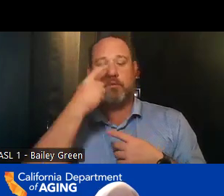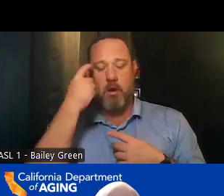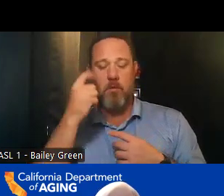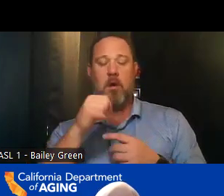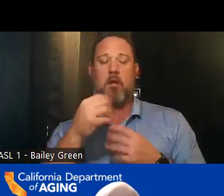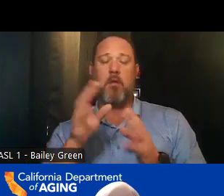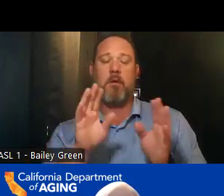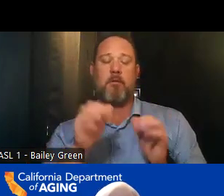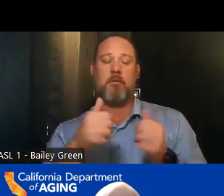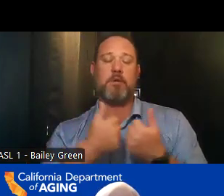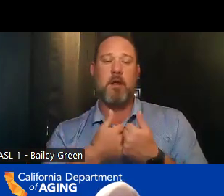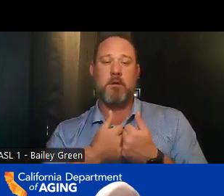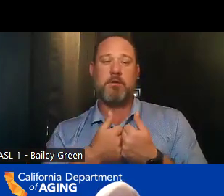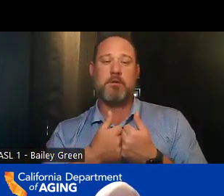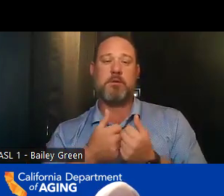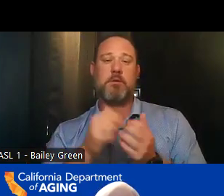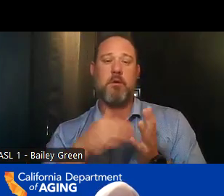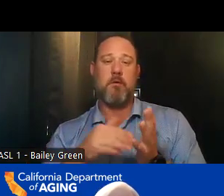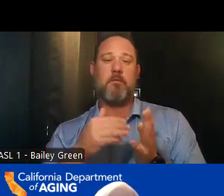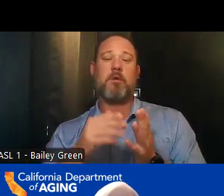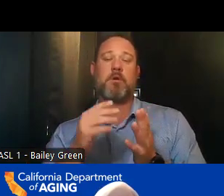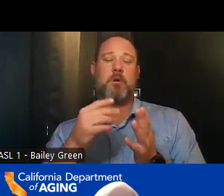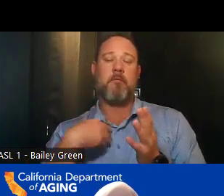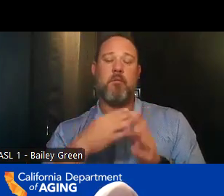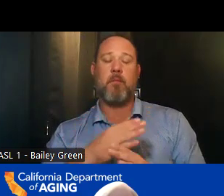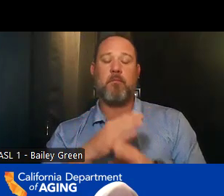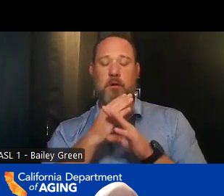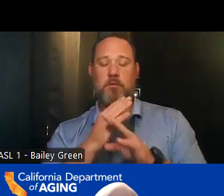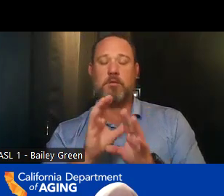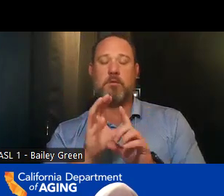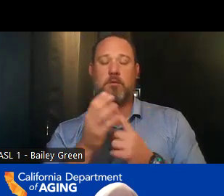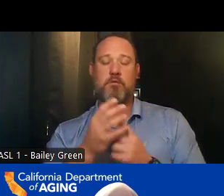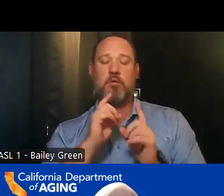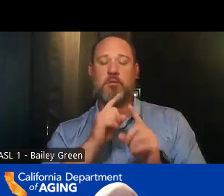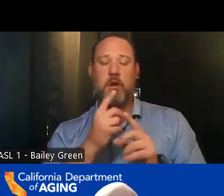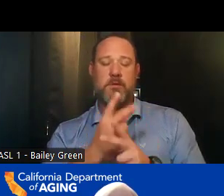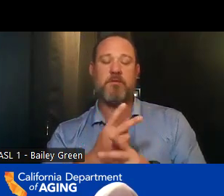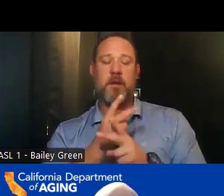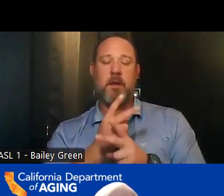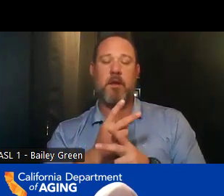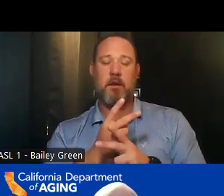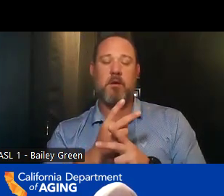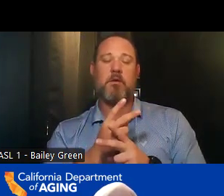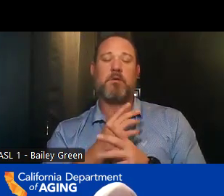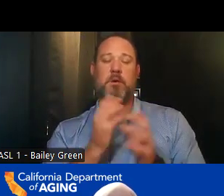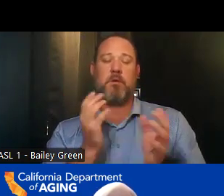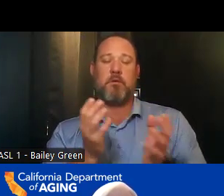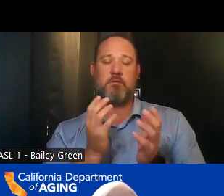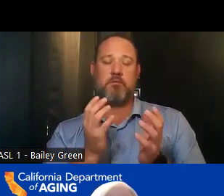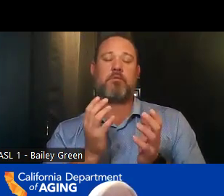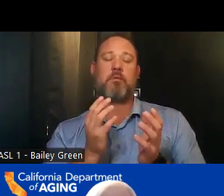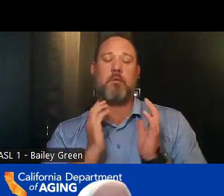behavioral challenges, but who often face systemic barriers to culturally responsive care. So we urge the committee to